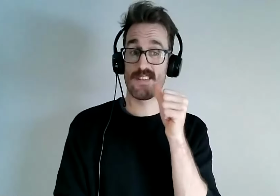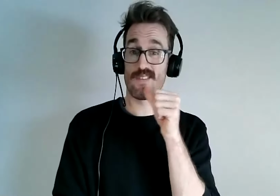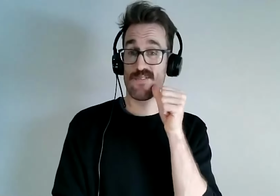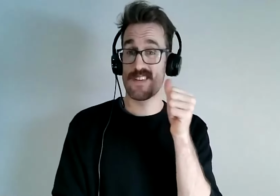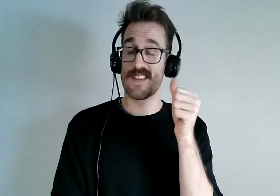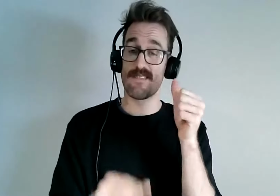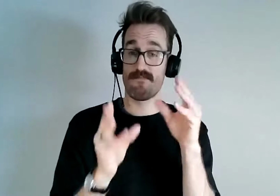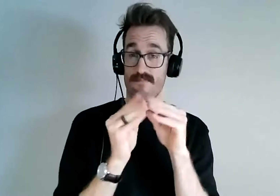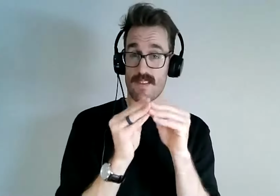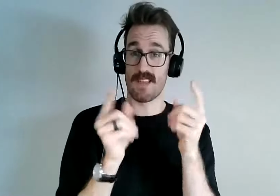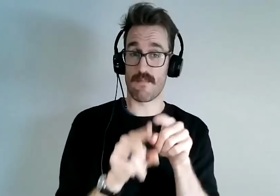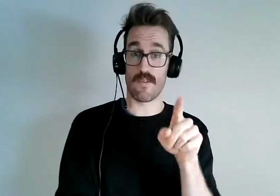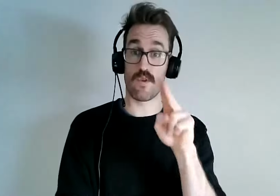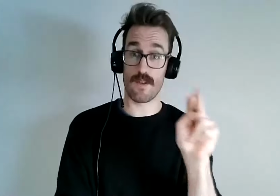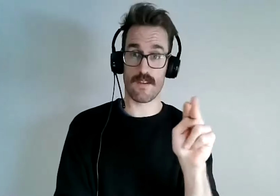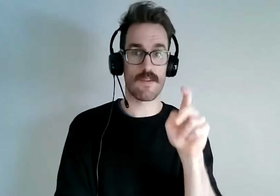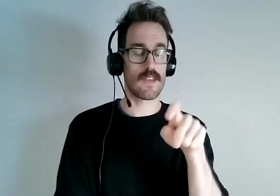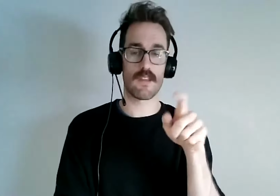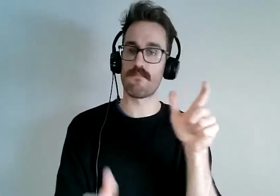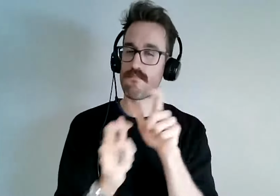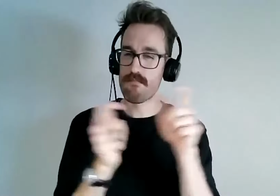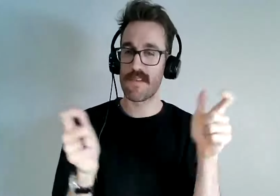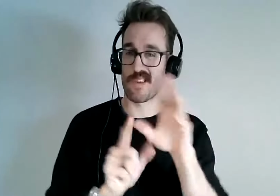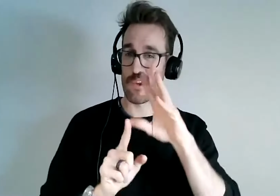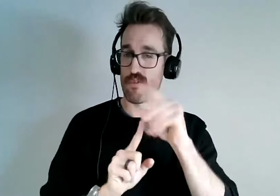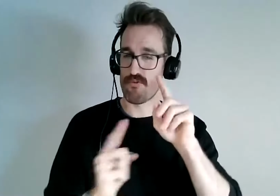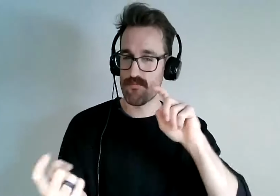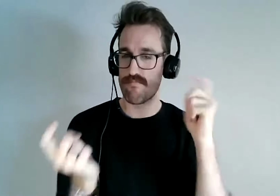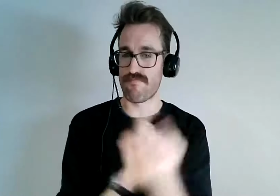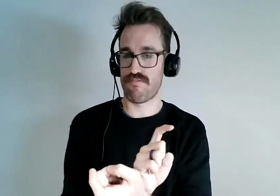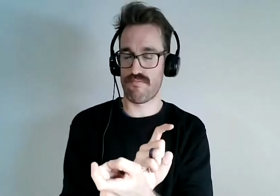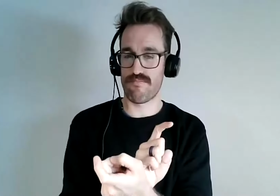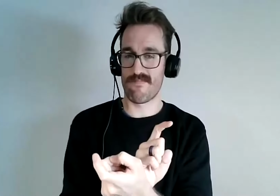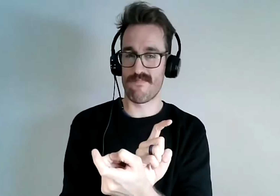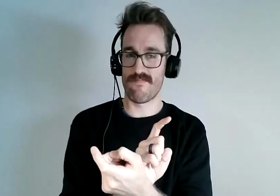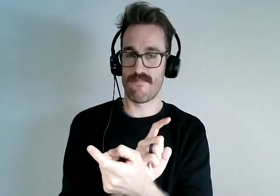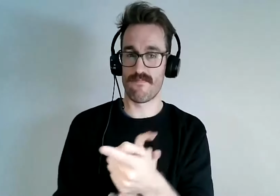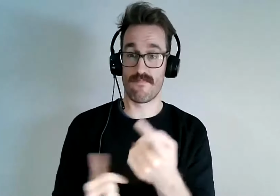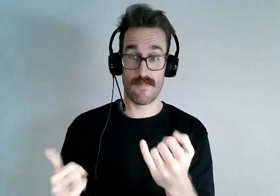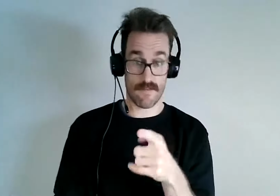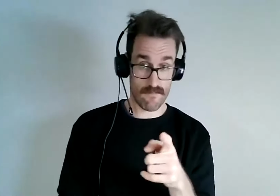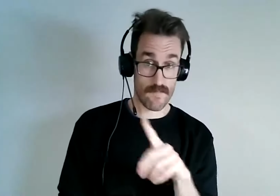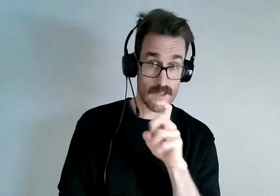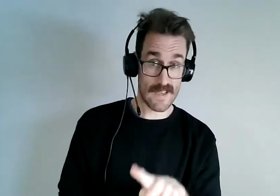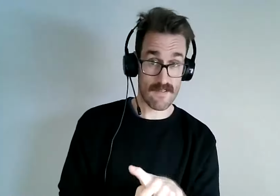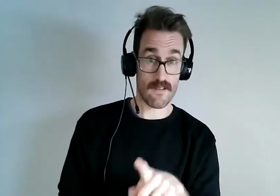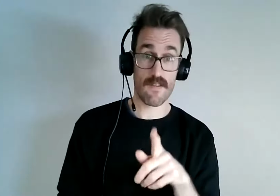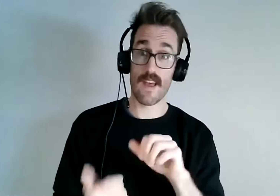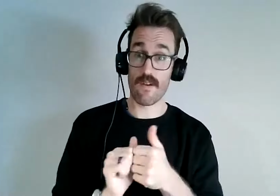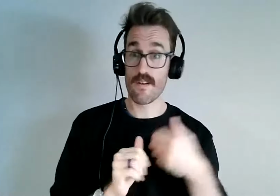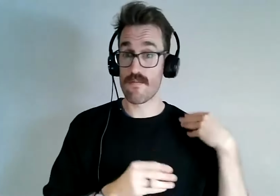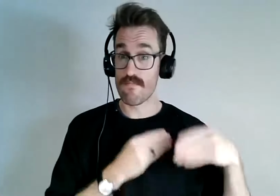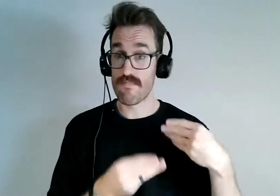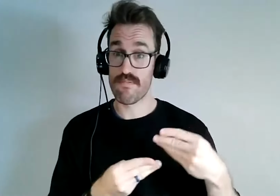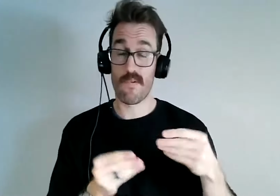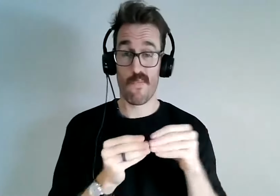they talked about the fact that we need a huge culture change to our culture and norms. And what you're asking there in terms of the intergenerational solidarity, we